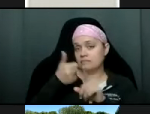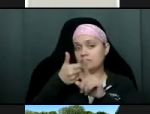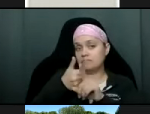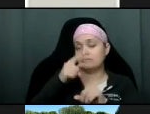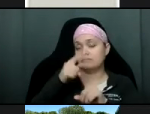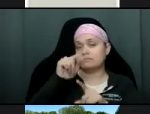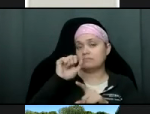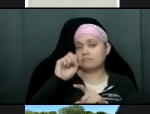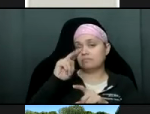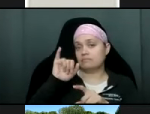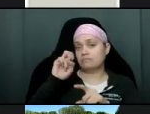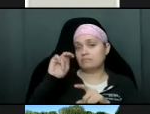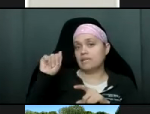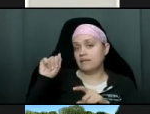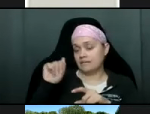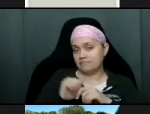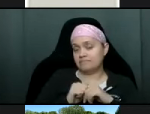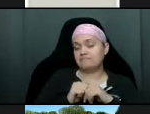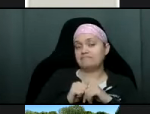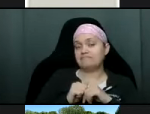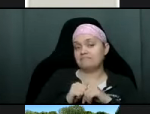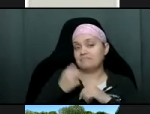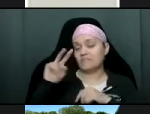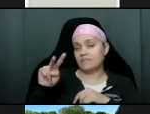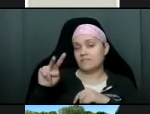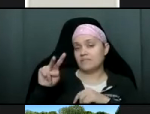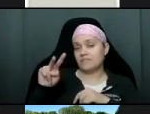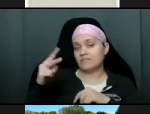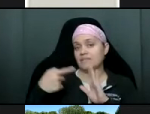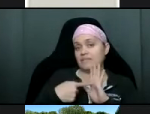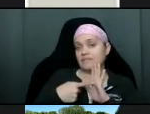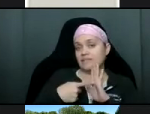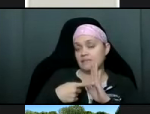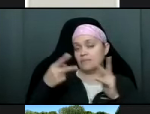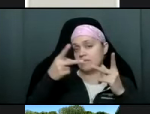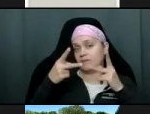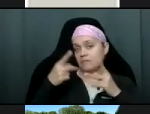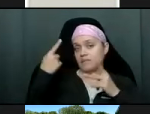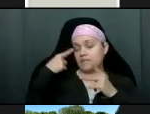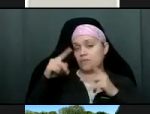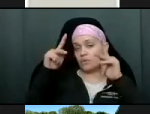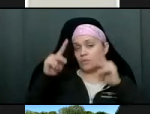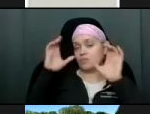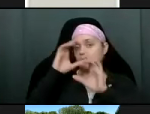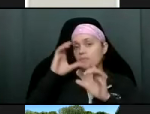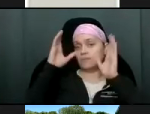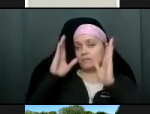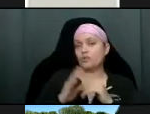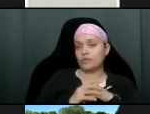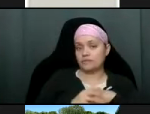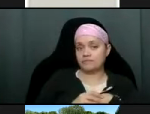course, Tasmania. So a second example of a place named for an explorer.